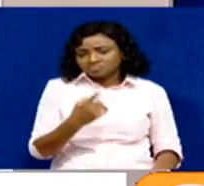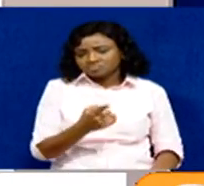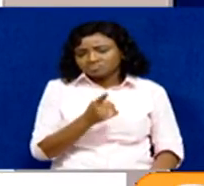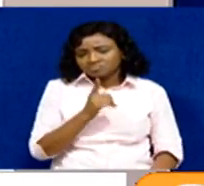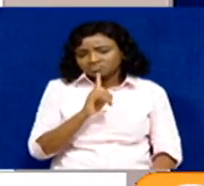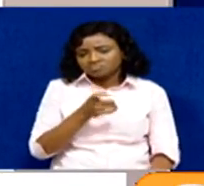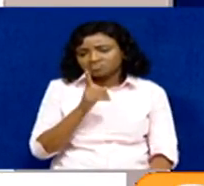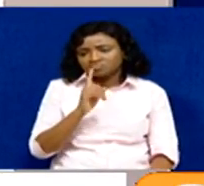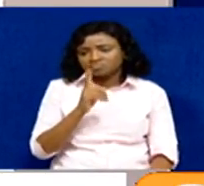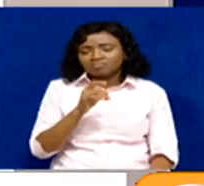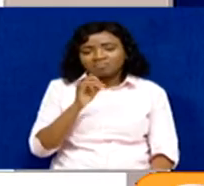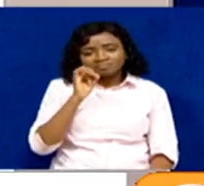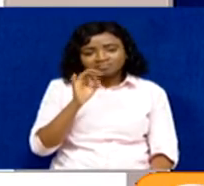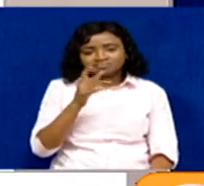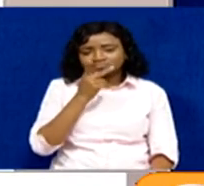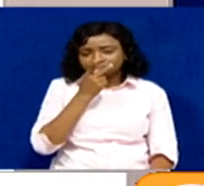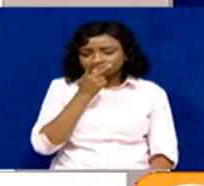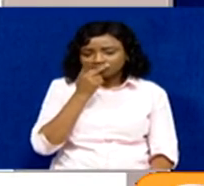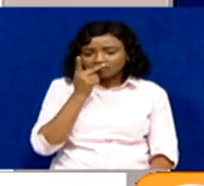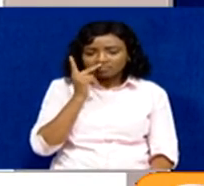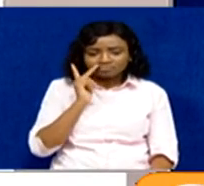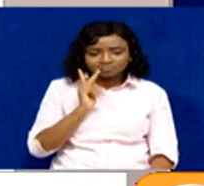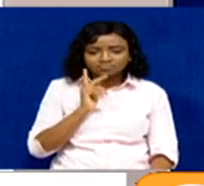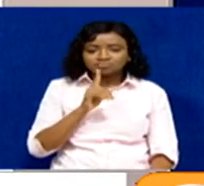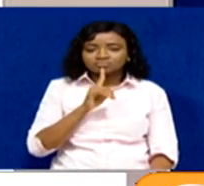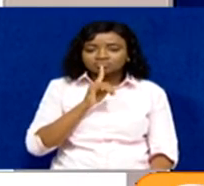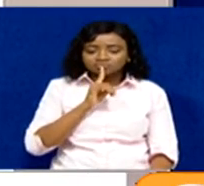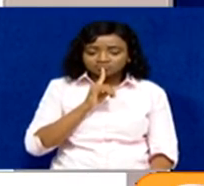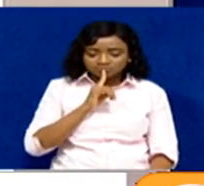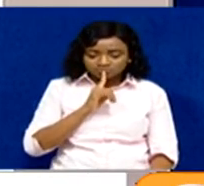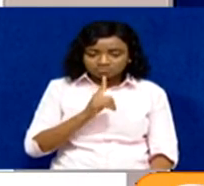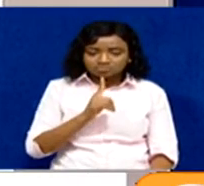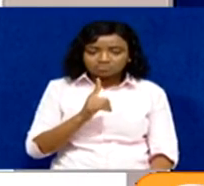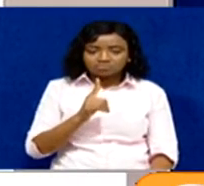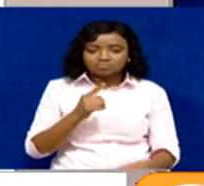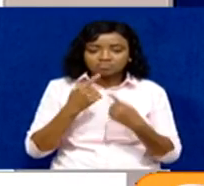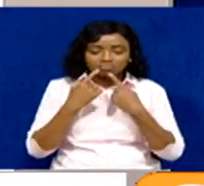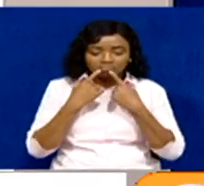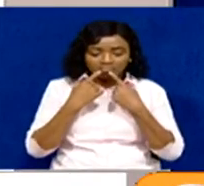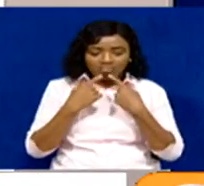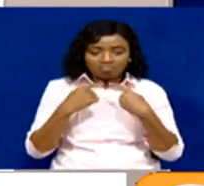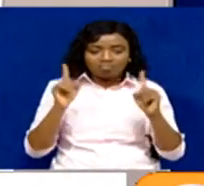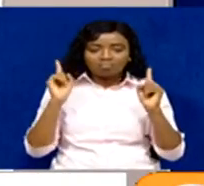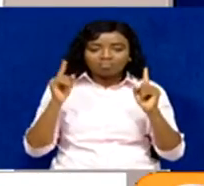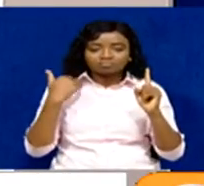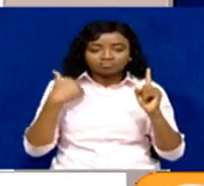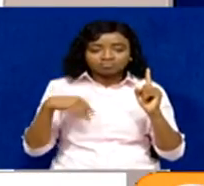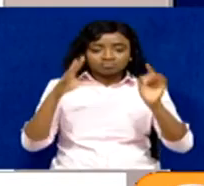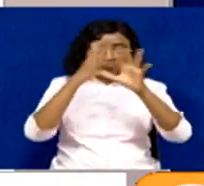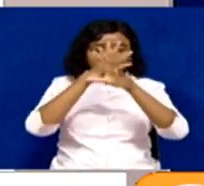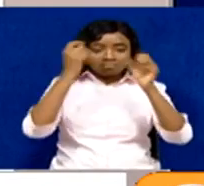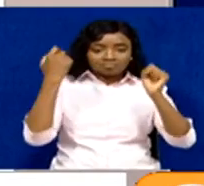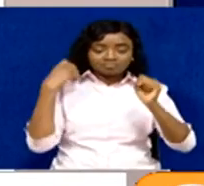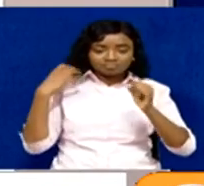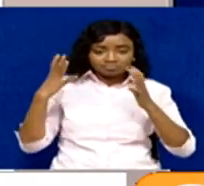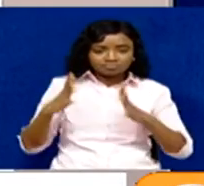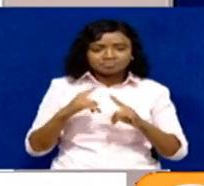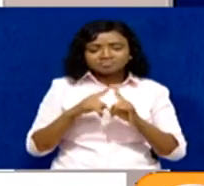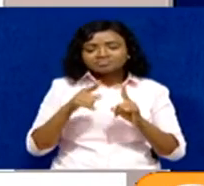that if Kalonzo Musyoka says he's going to be a presidential candidate up to the very end, and yet